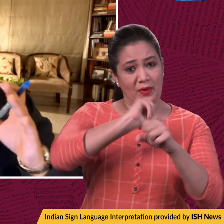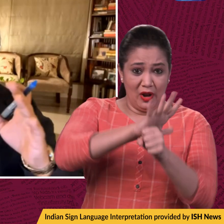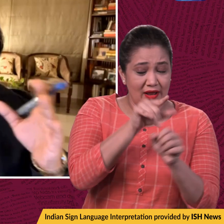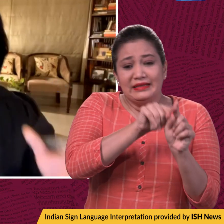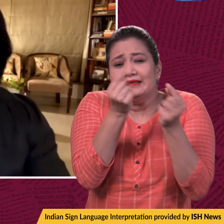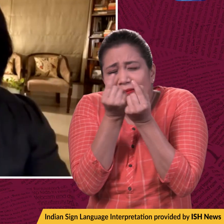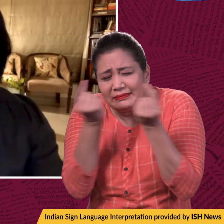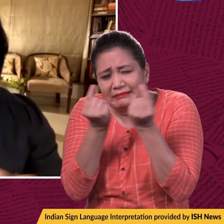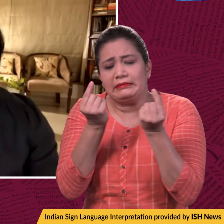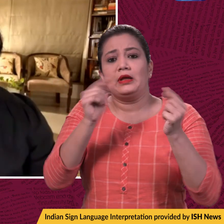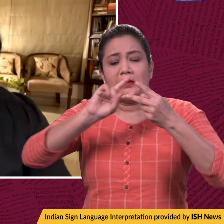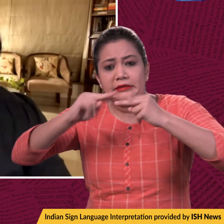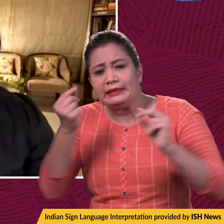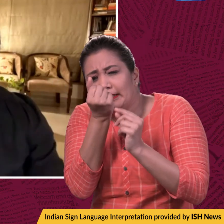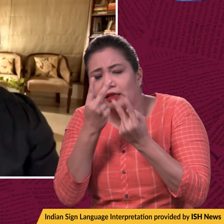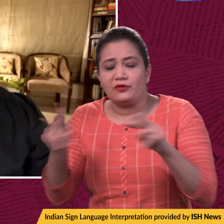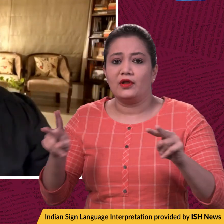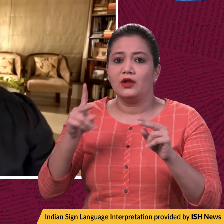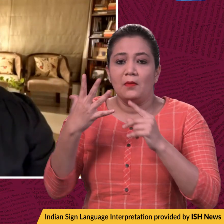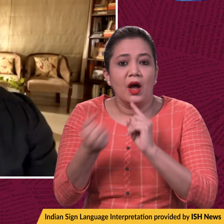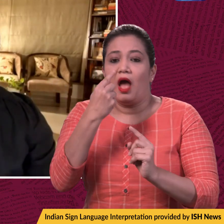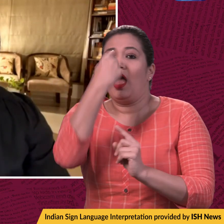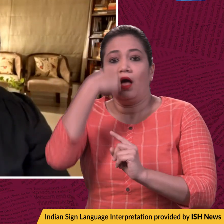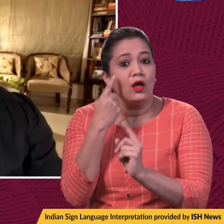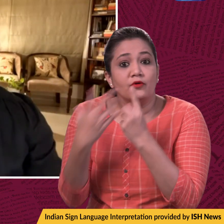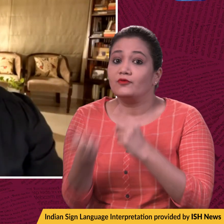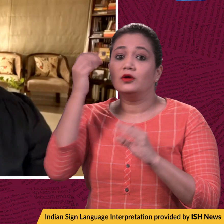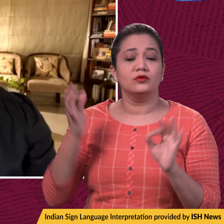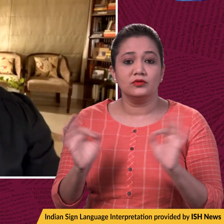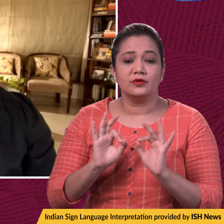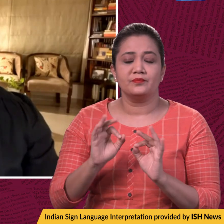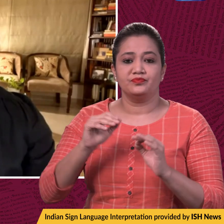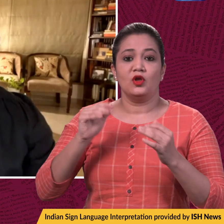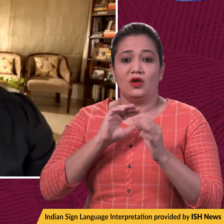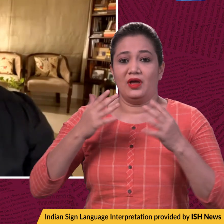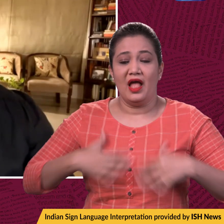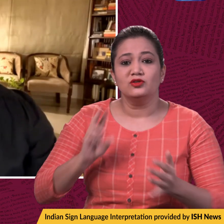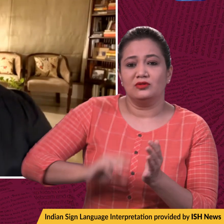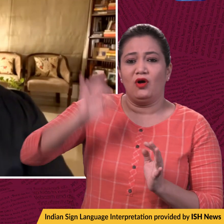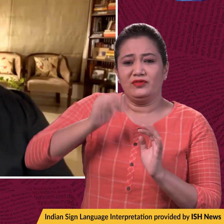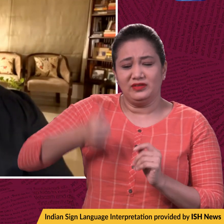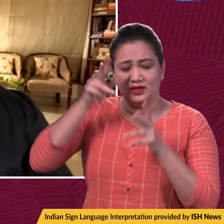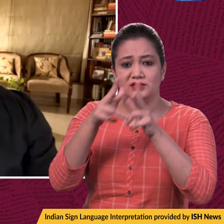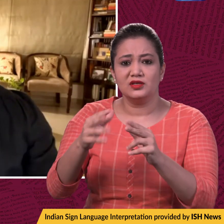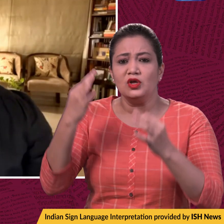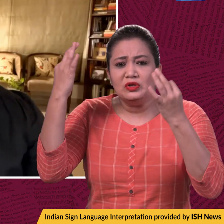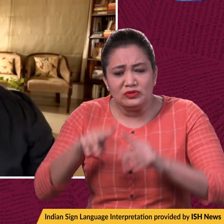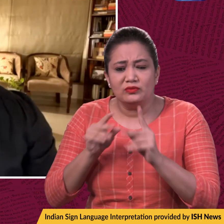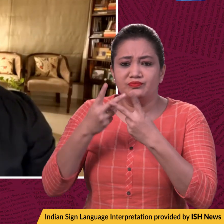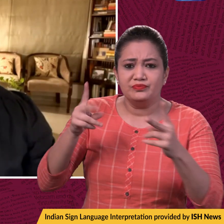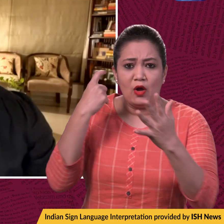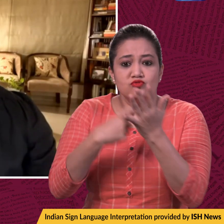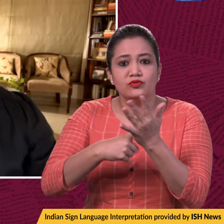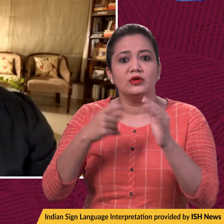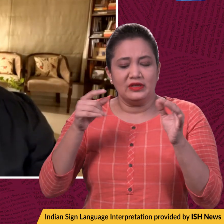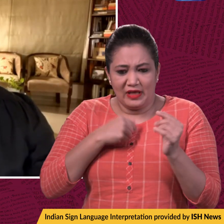variation of the original and cannot be detected through typical screening. Australian health authorities have said the new lineage has enough markers to be